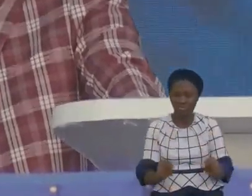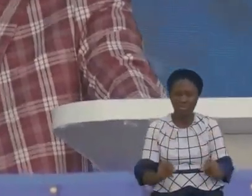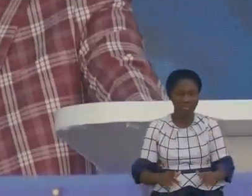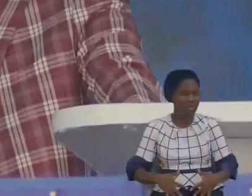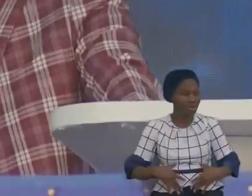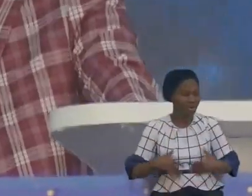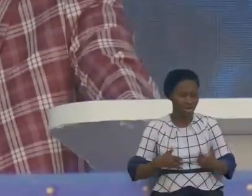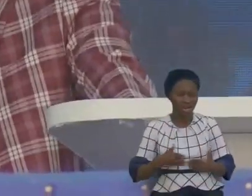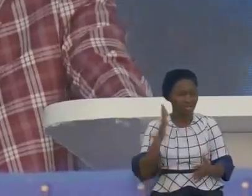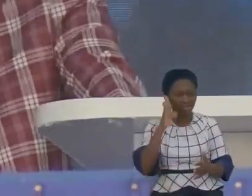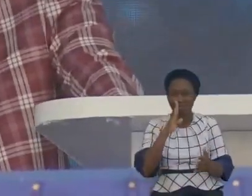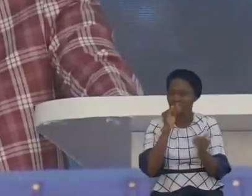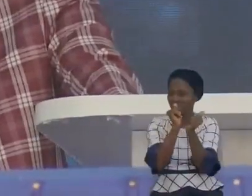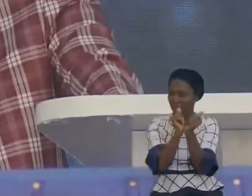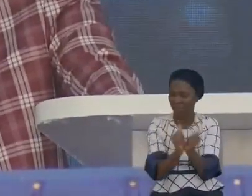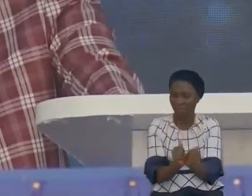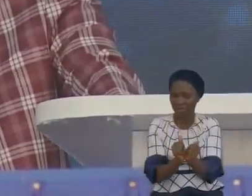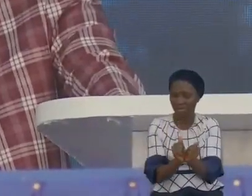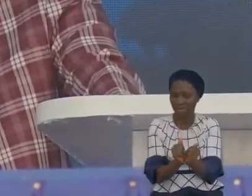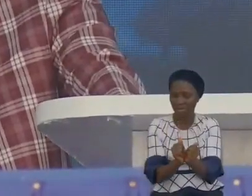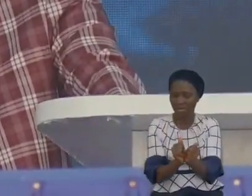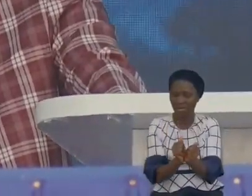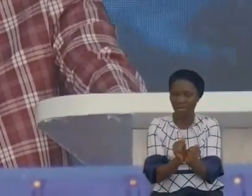and online everywhere,